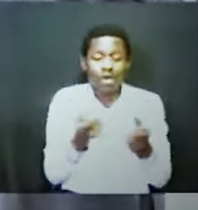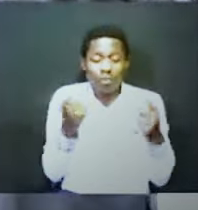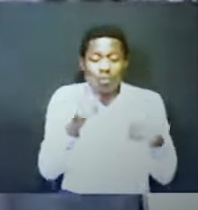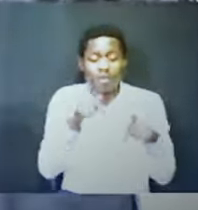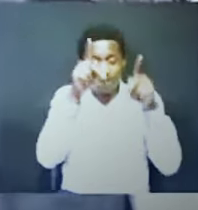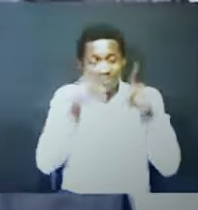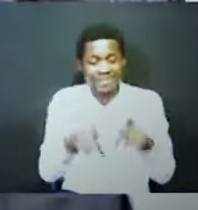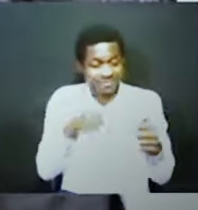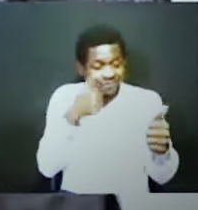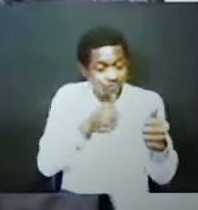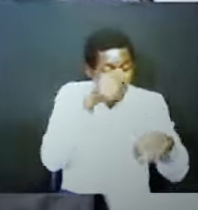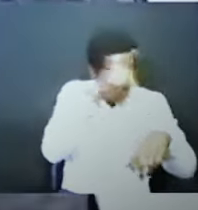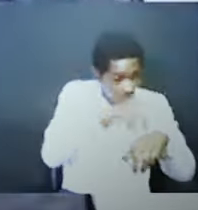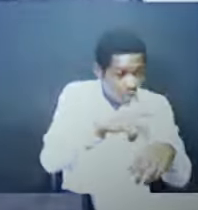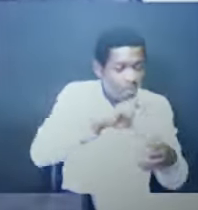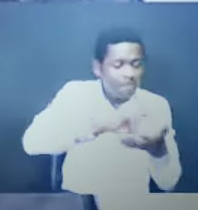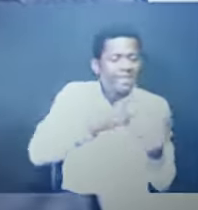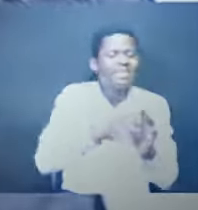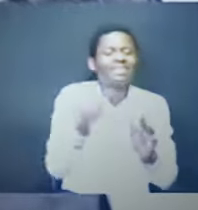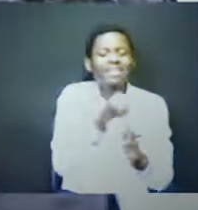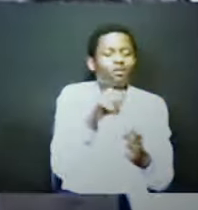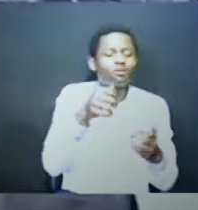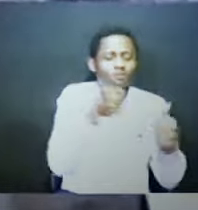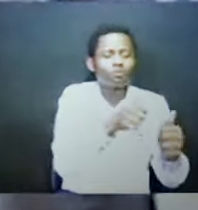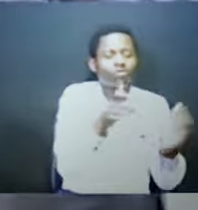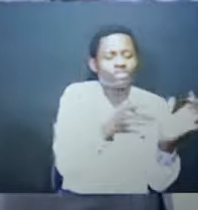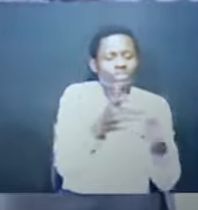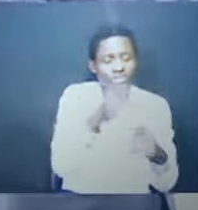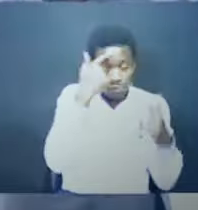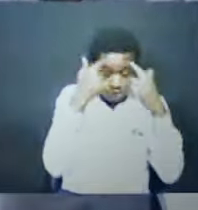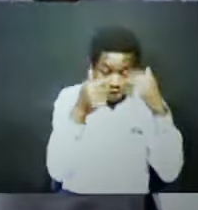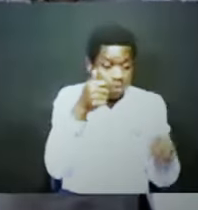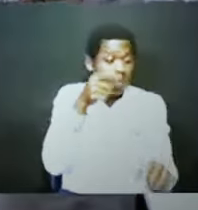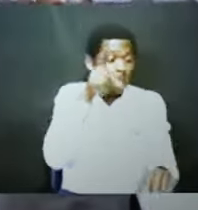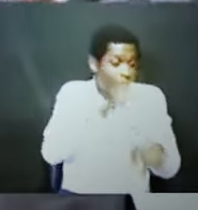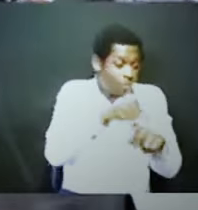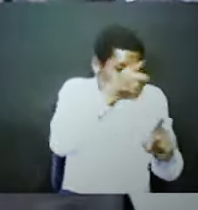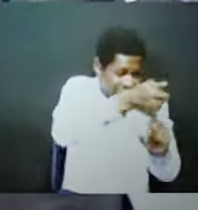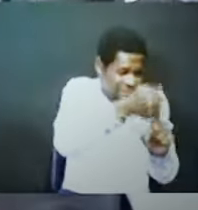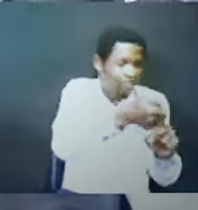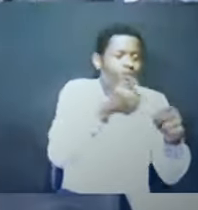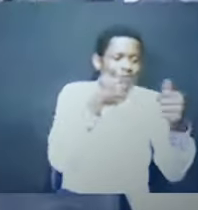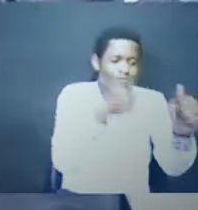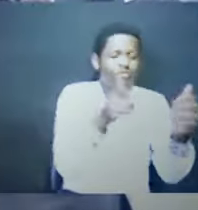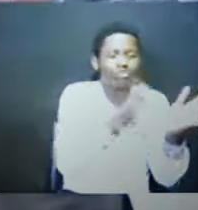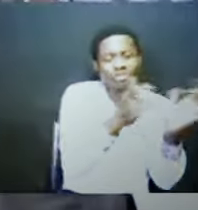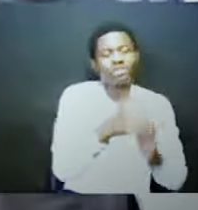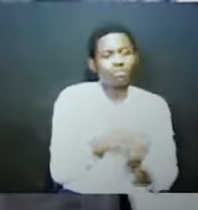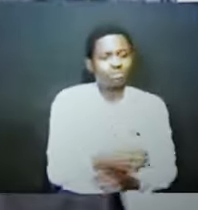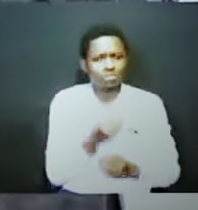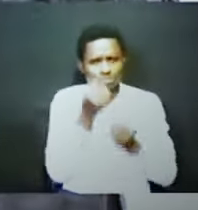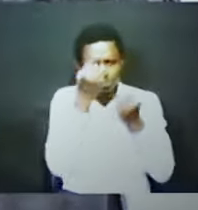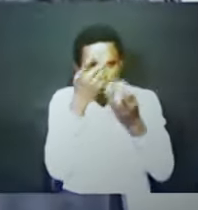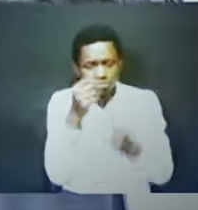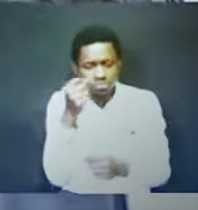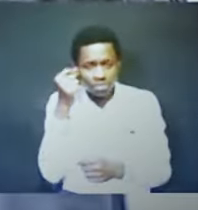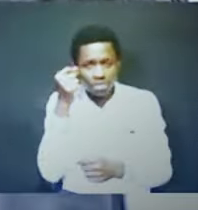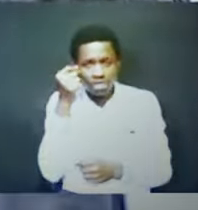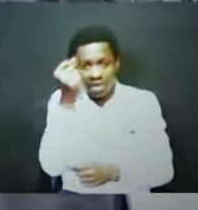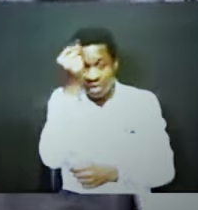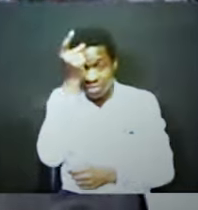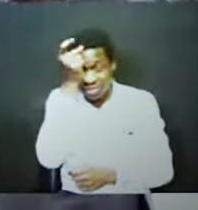From verse 17. Philippians 3:17. Are we together?